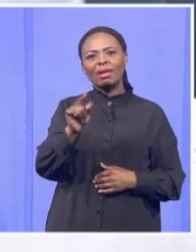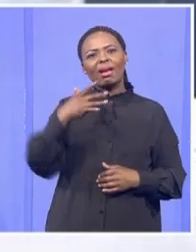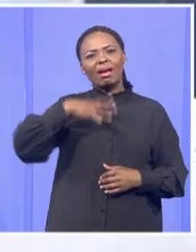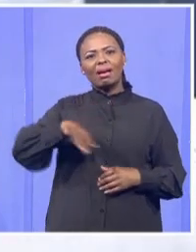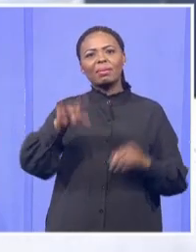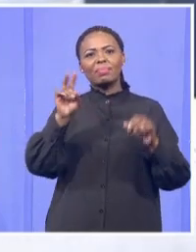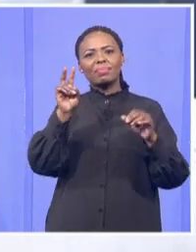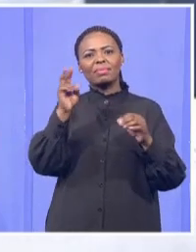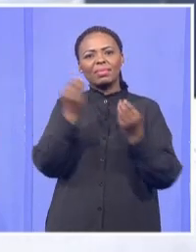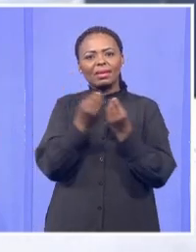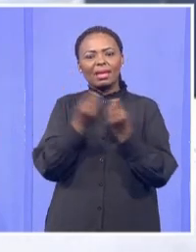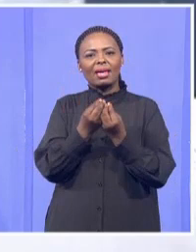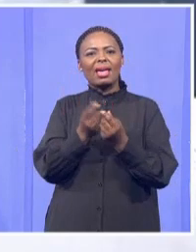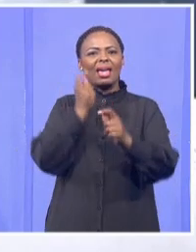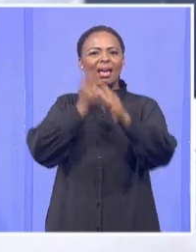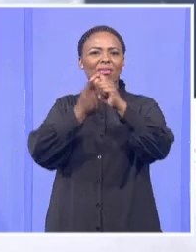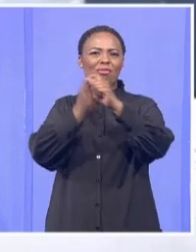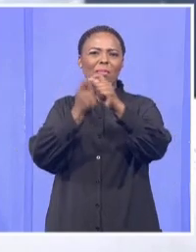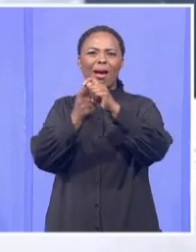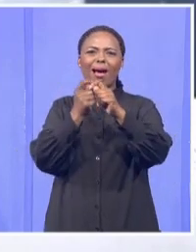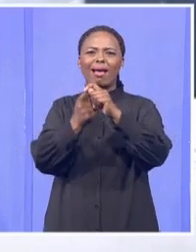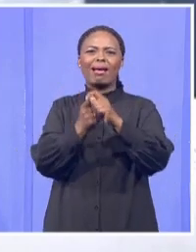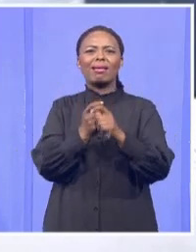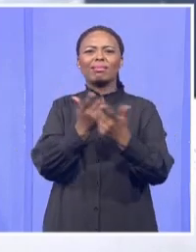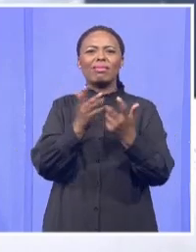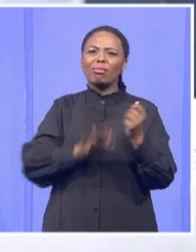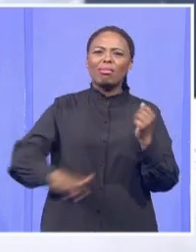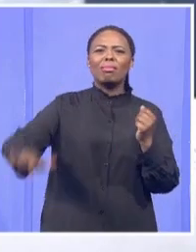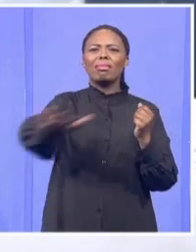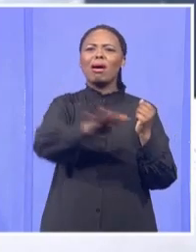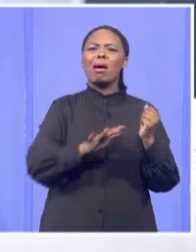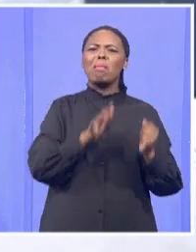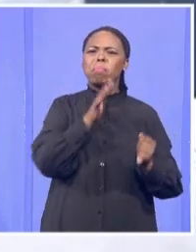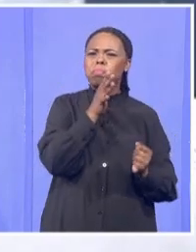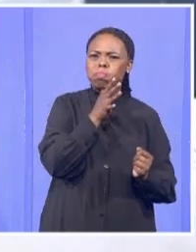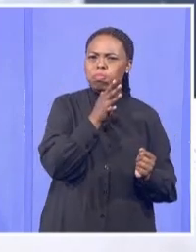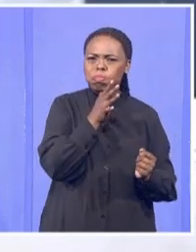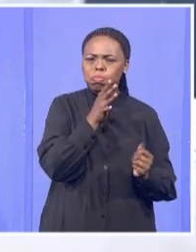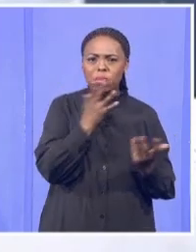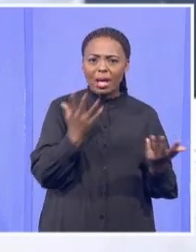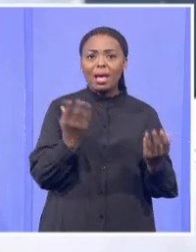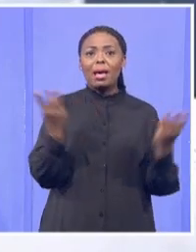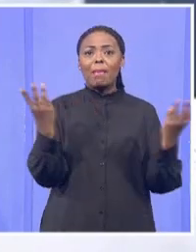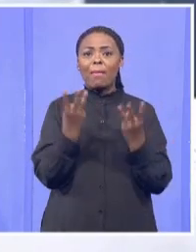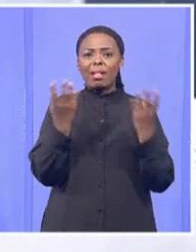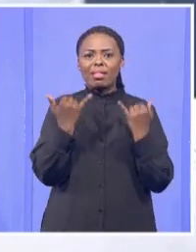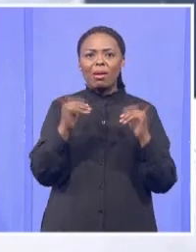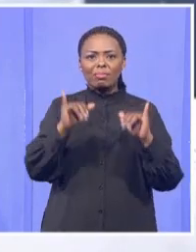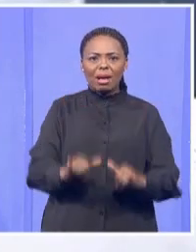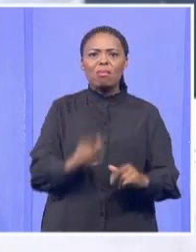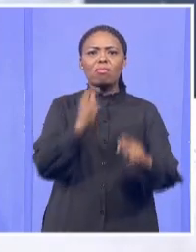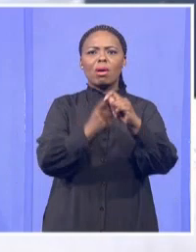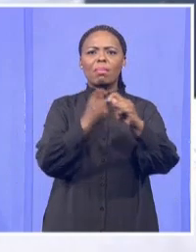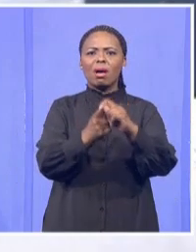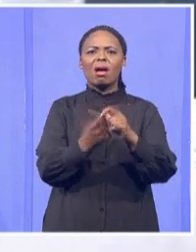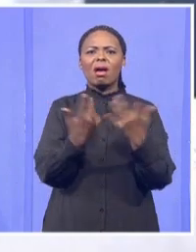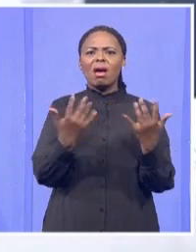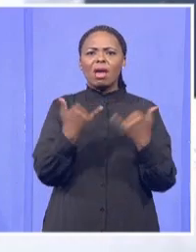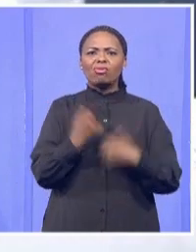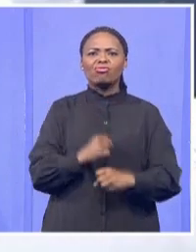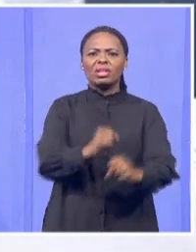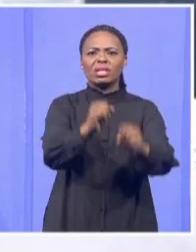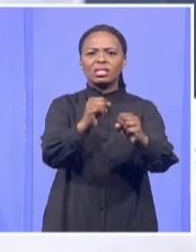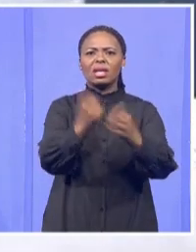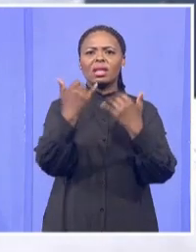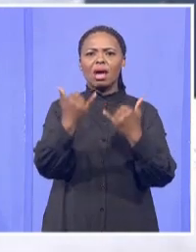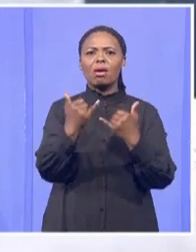informal settlement literally everywhere. And those that are building informal settlement nowadays, they are strategic. They're building them